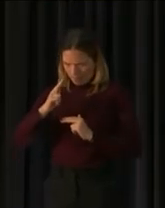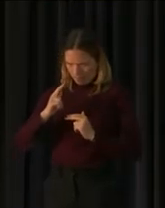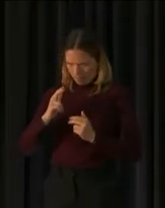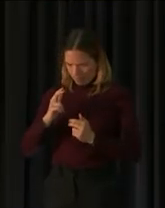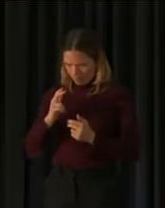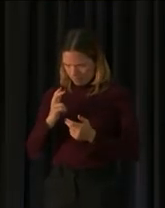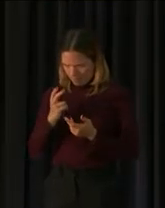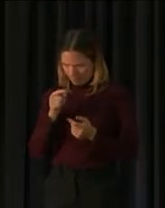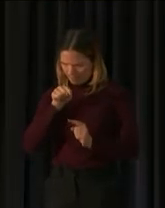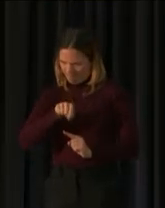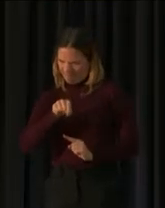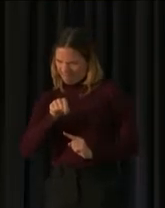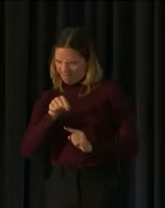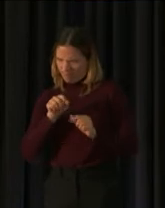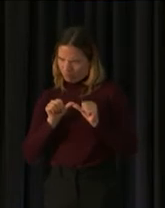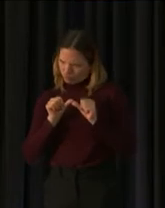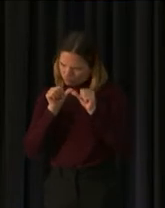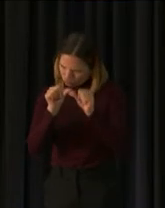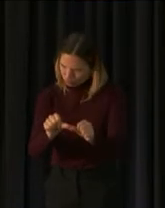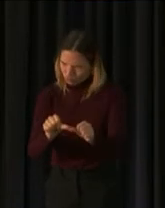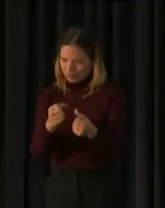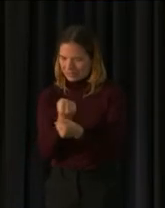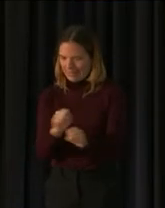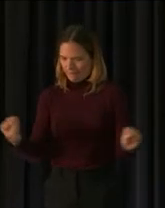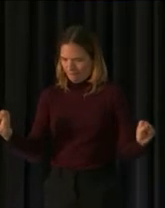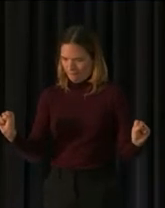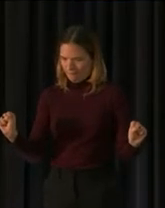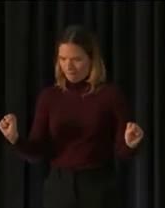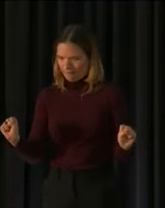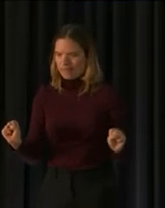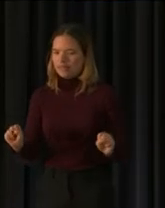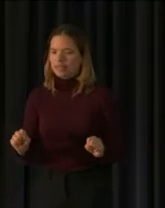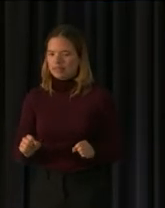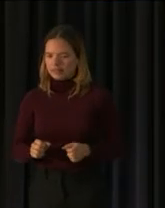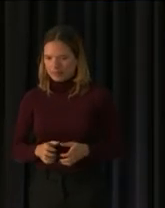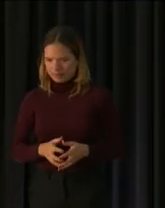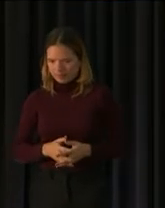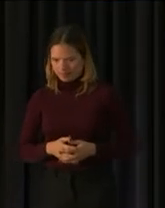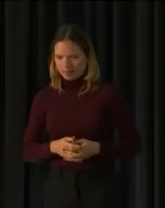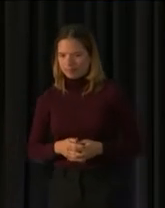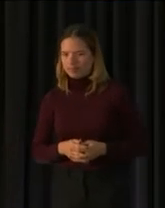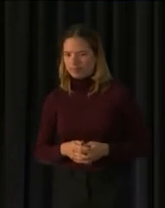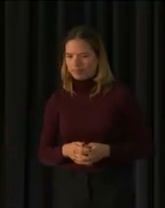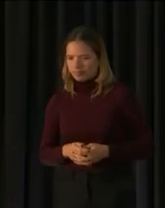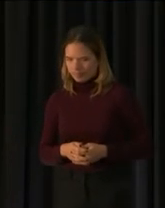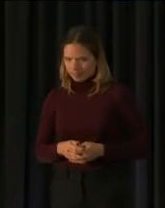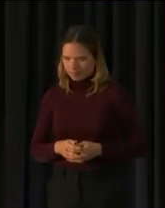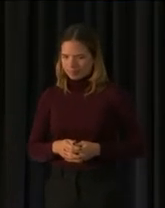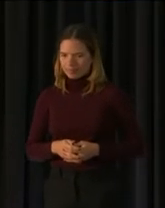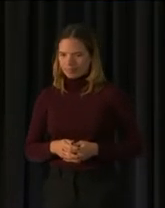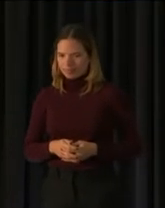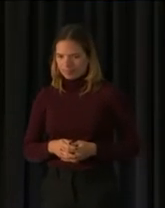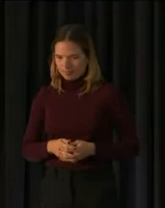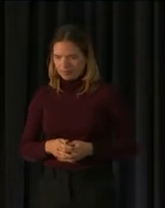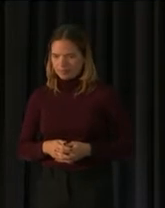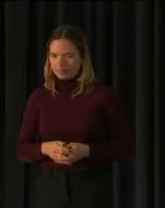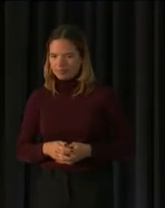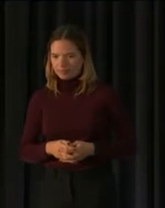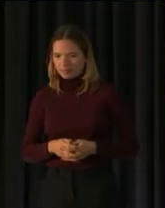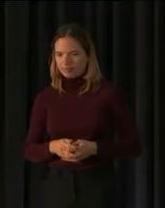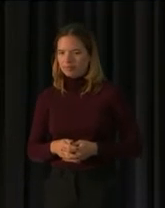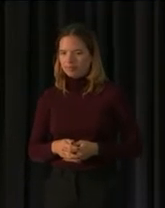Thank you, Chancellor. Really appreciate that introduction. And to your point, we have been really working with our schools to get them